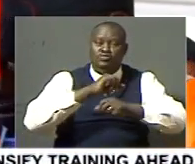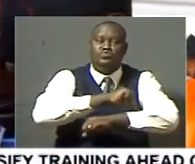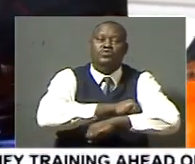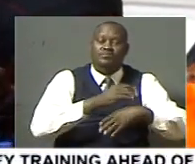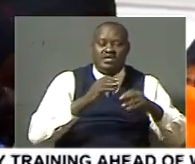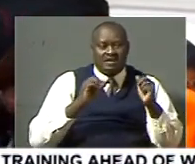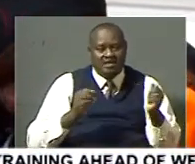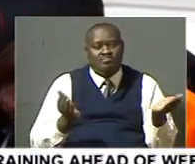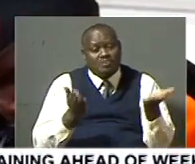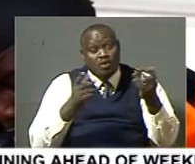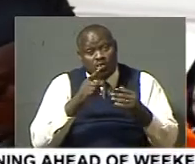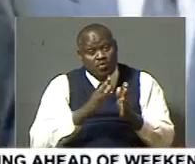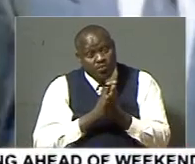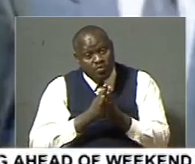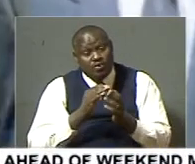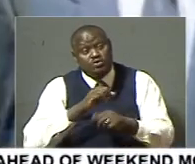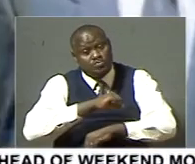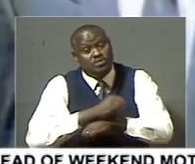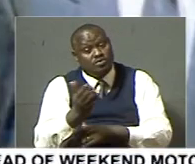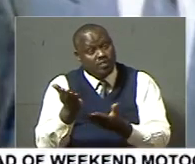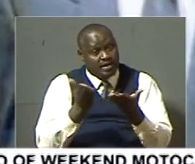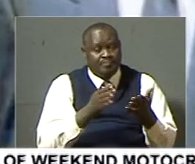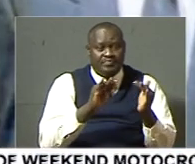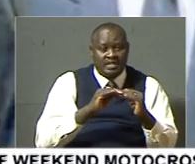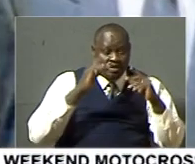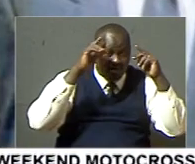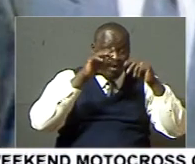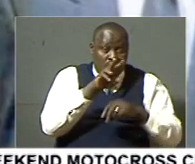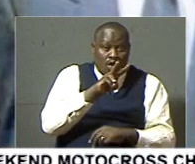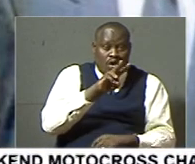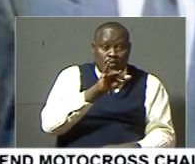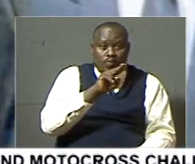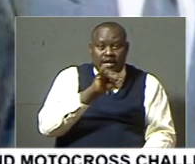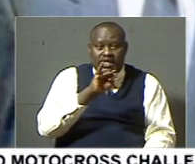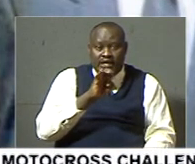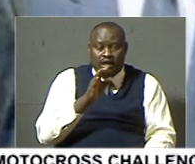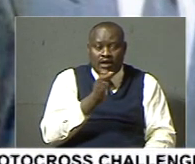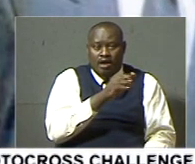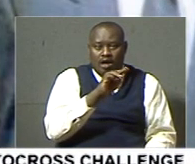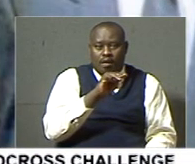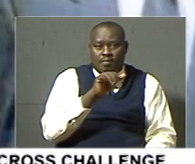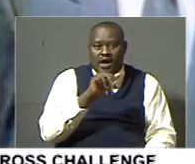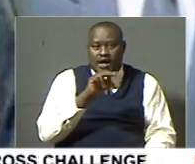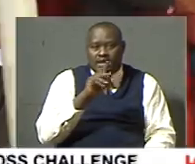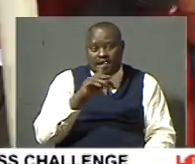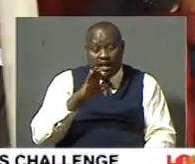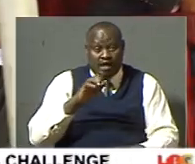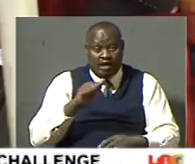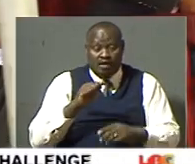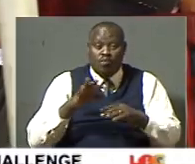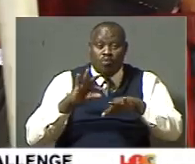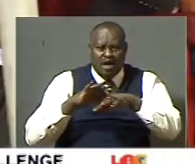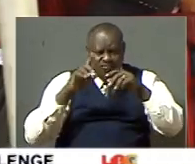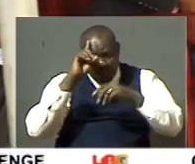or who are still wishing to study. Winnie Mandela, ex-wife to late Nelson Mandela, the freedom fighter, will be given an